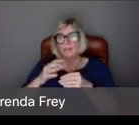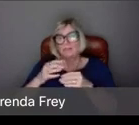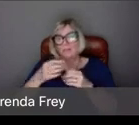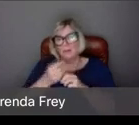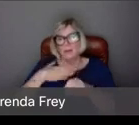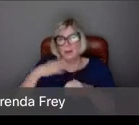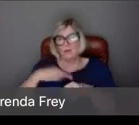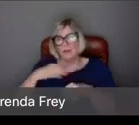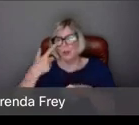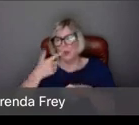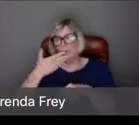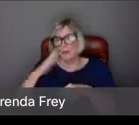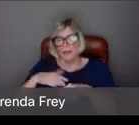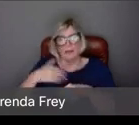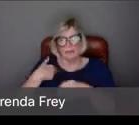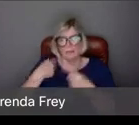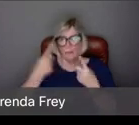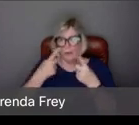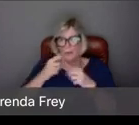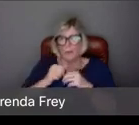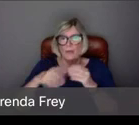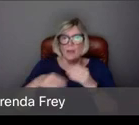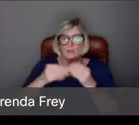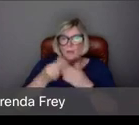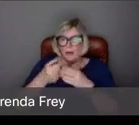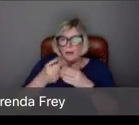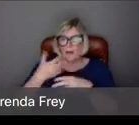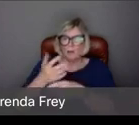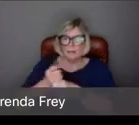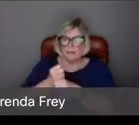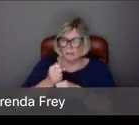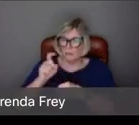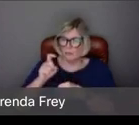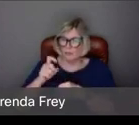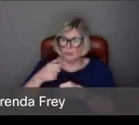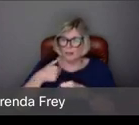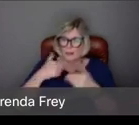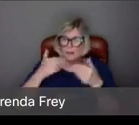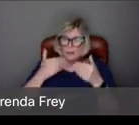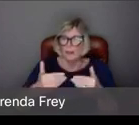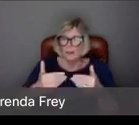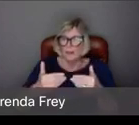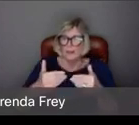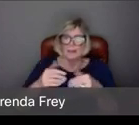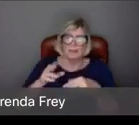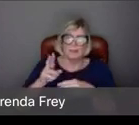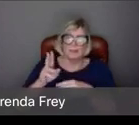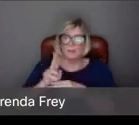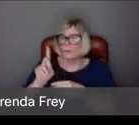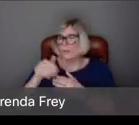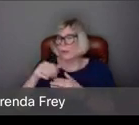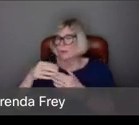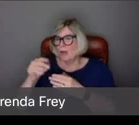So I was wondering, should I just, with the extra money that I've received, should I just go ahead and take $1,000 of that